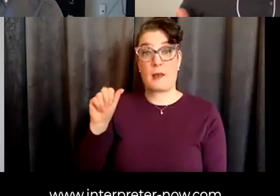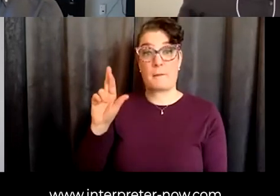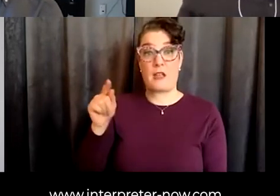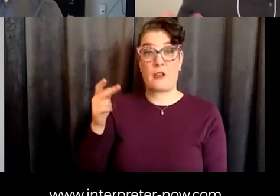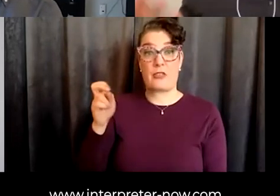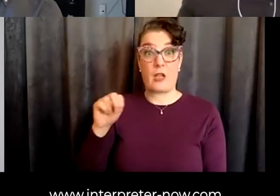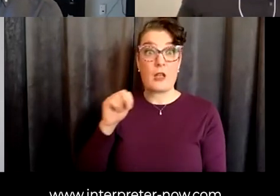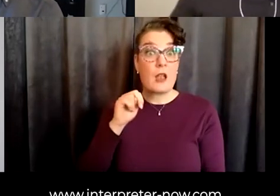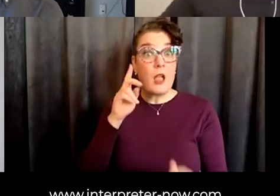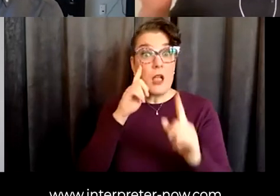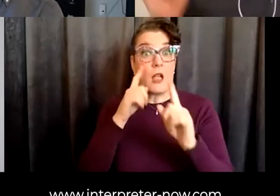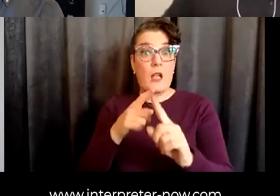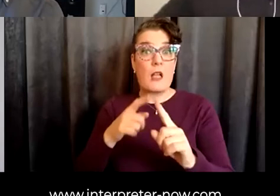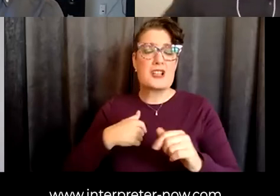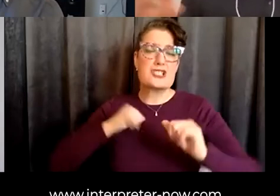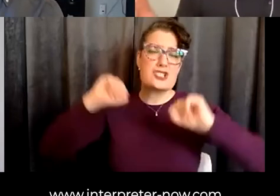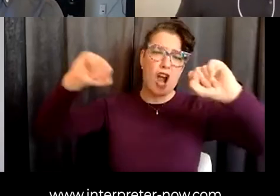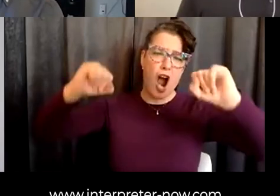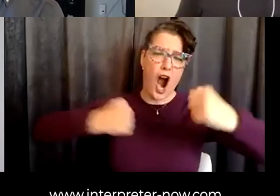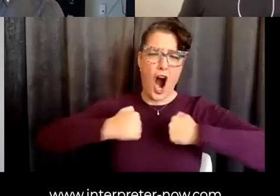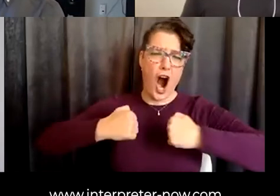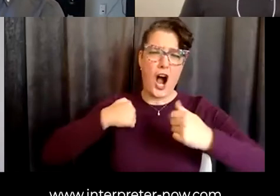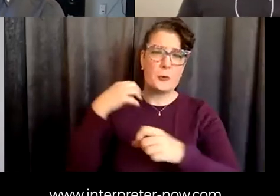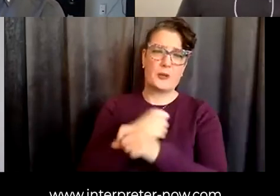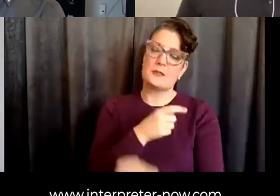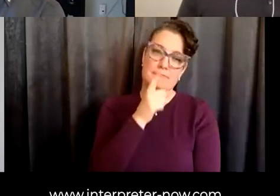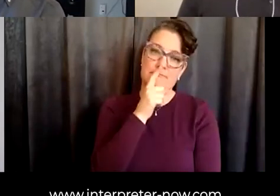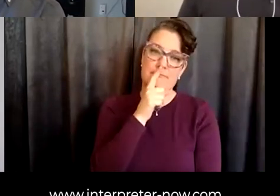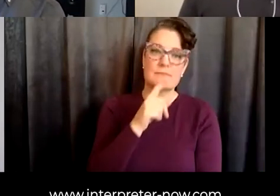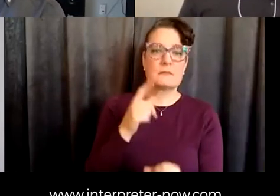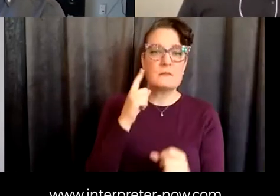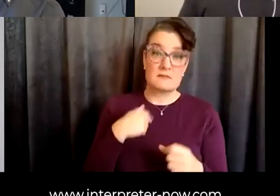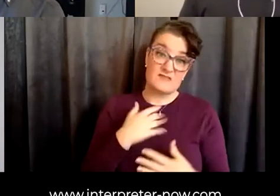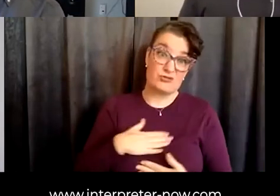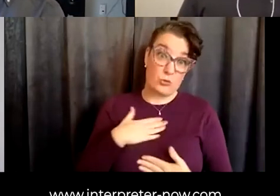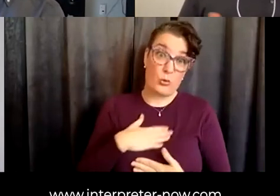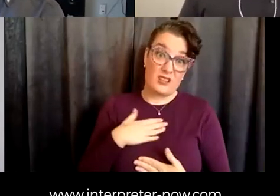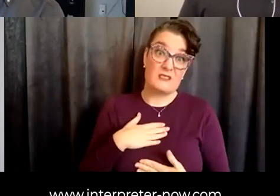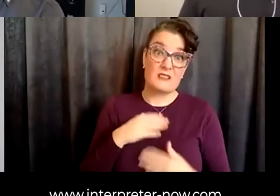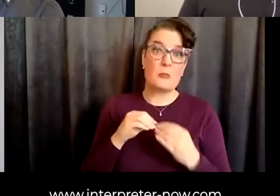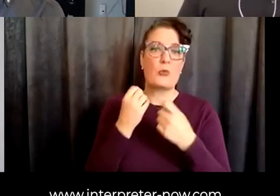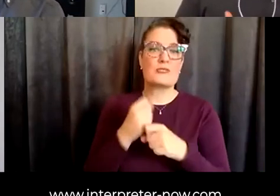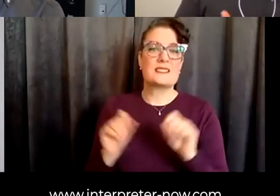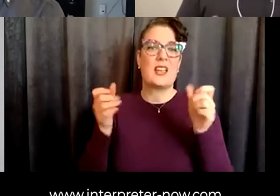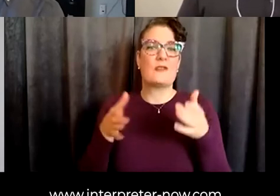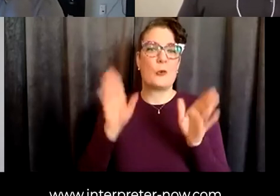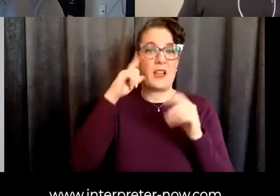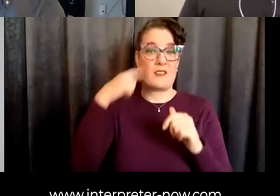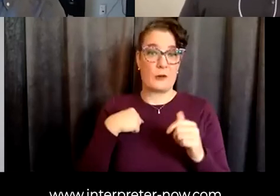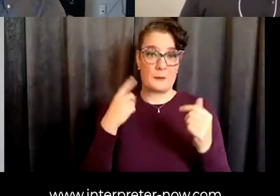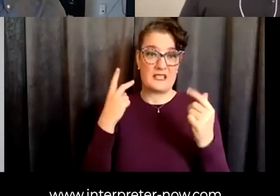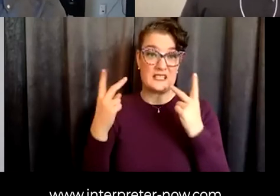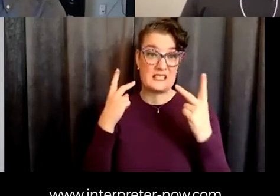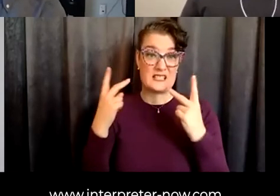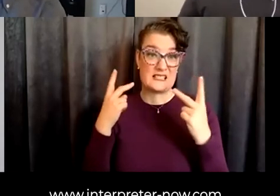not to like pound my chest or like post on social media, because I enjoy them and they're the safest way for me to see the majority of a city